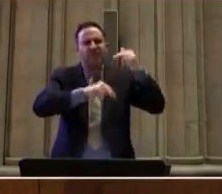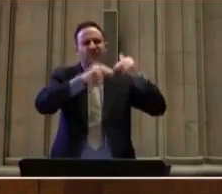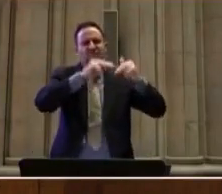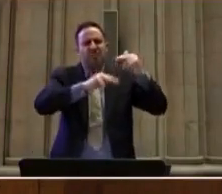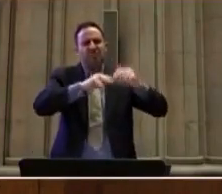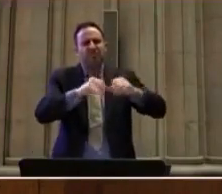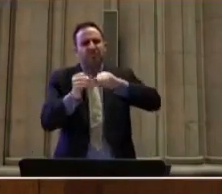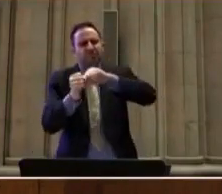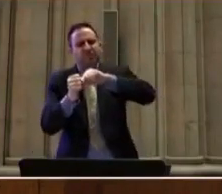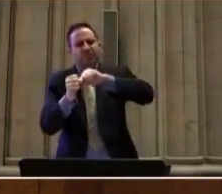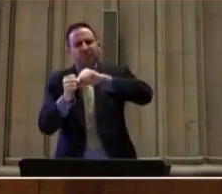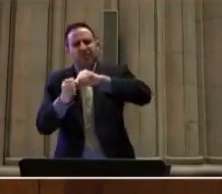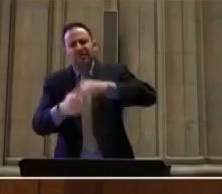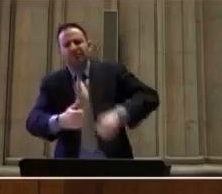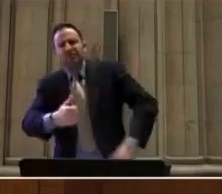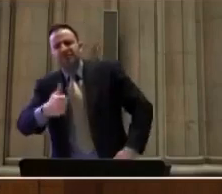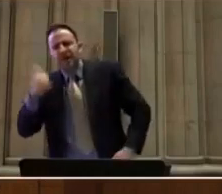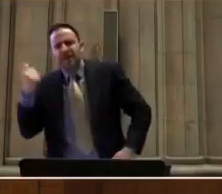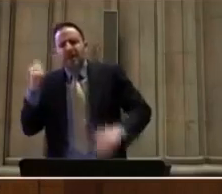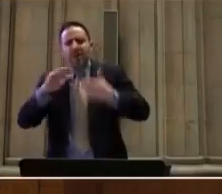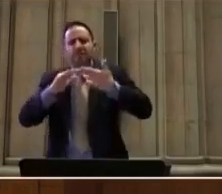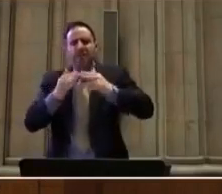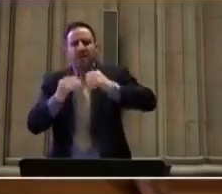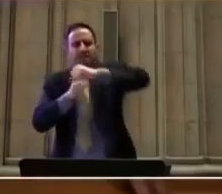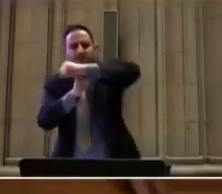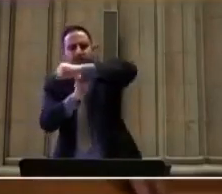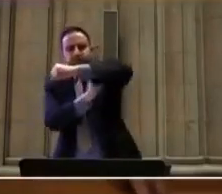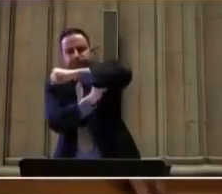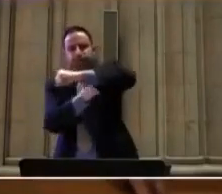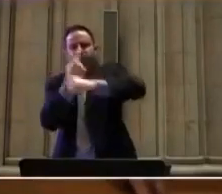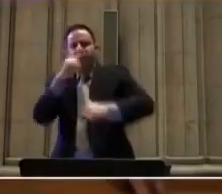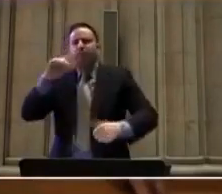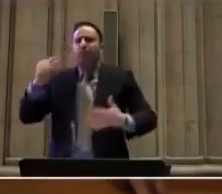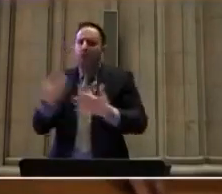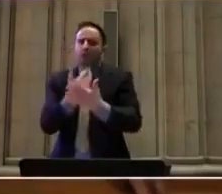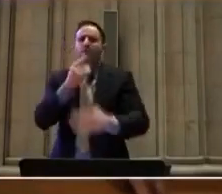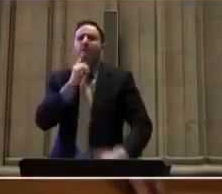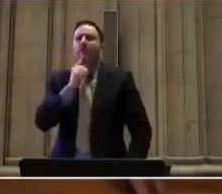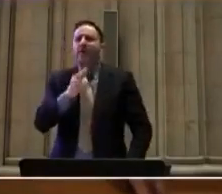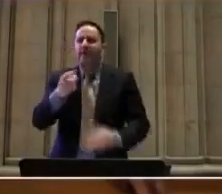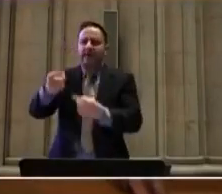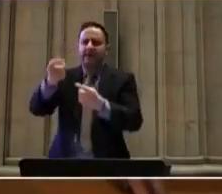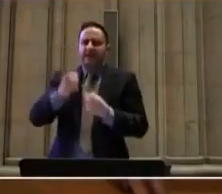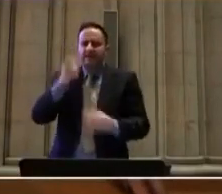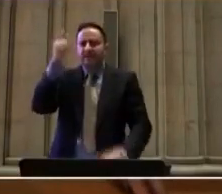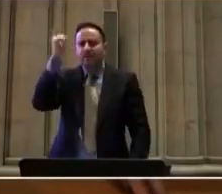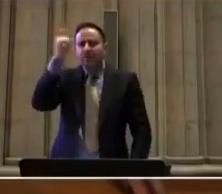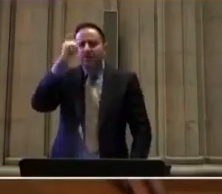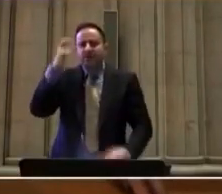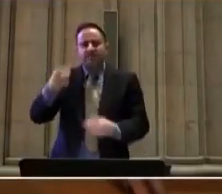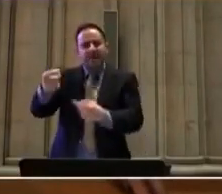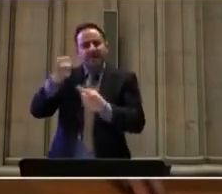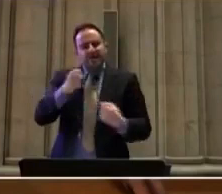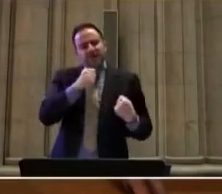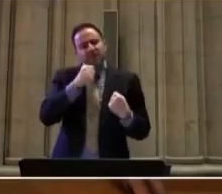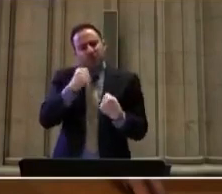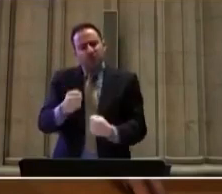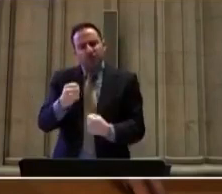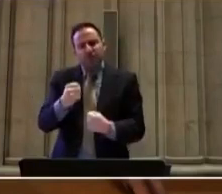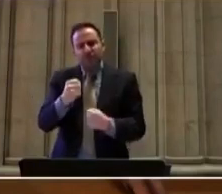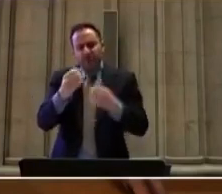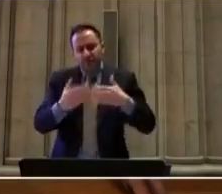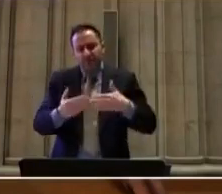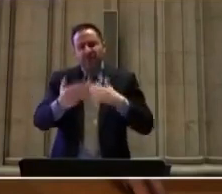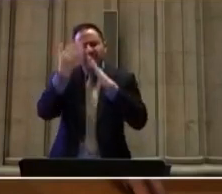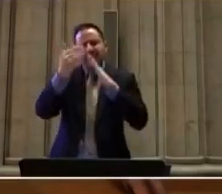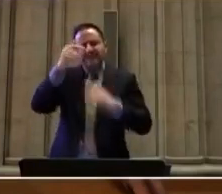the chief cornerstones of a new social reality. Please, God, grant us wisdom, grant us courage for the facing of this